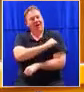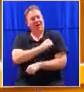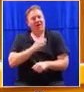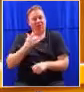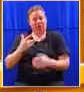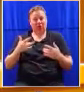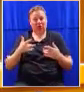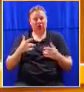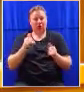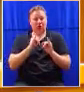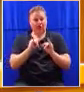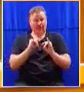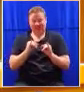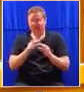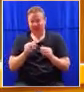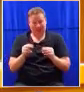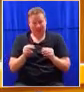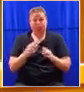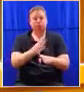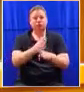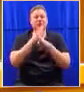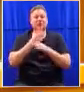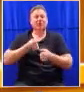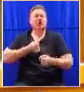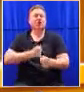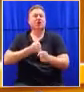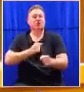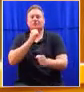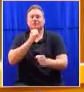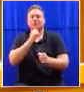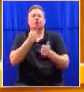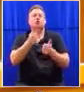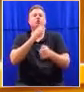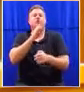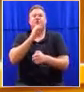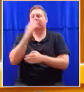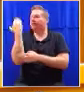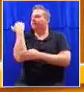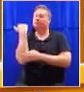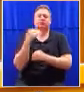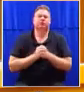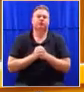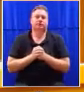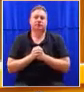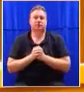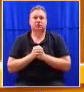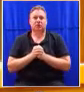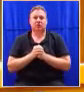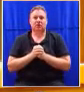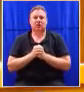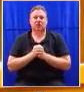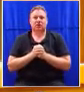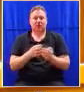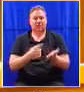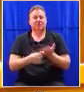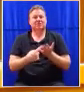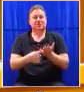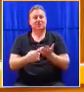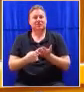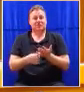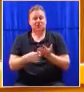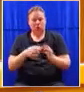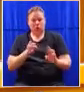also because our prevention strategies were found wanting. When we gathered here to debate the state of readiness